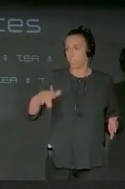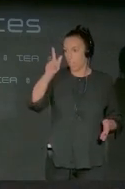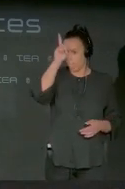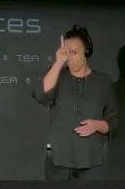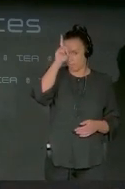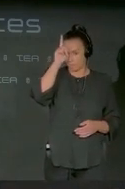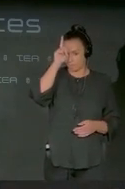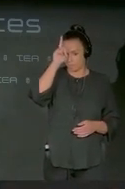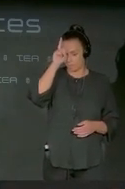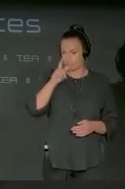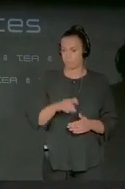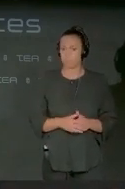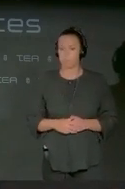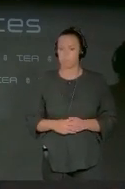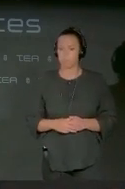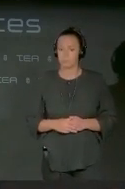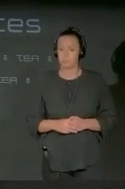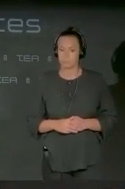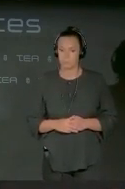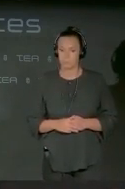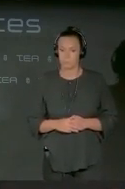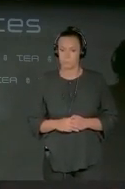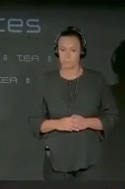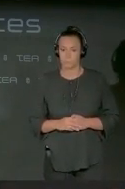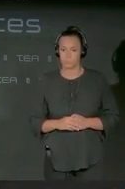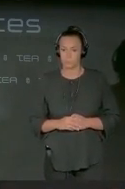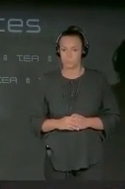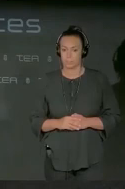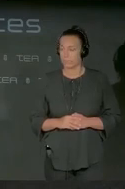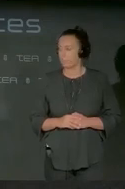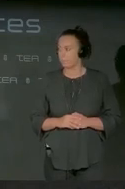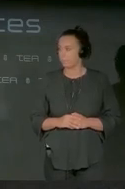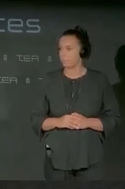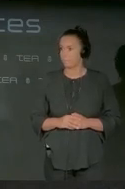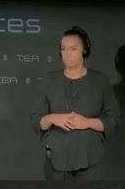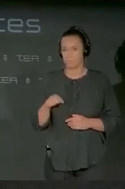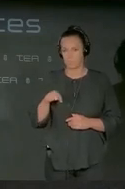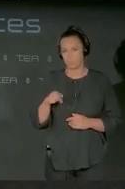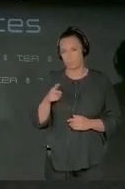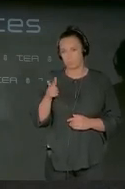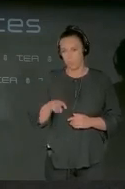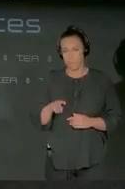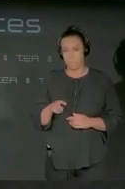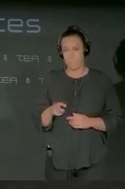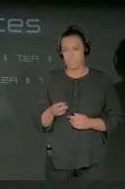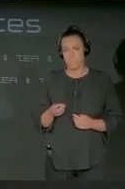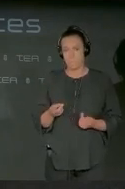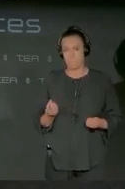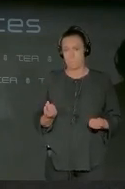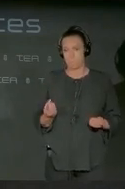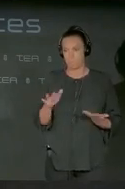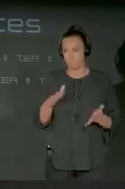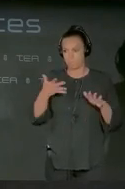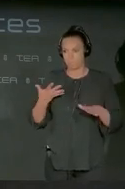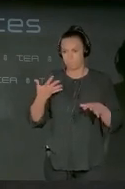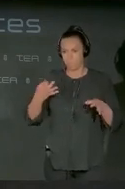be precisely to bring people, developers, companies who otherwise would have had